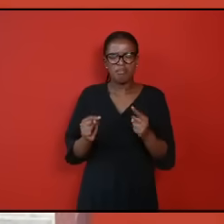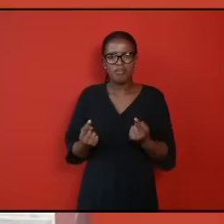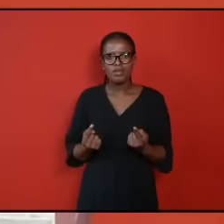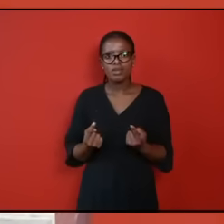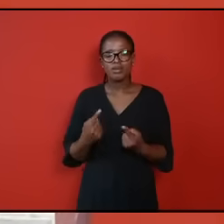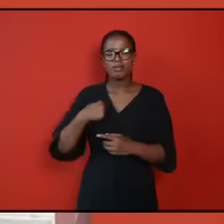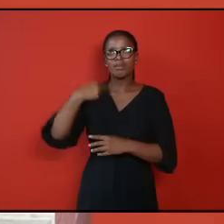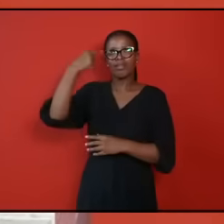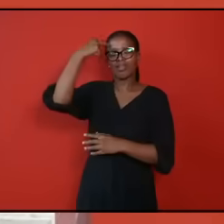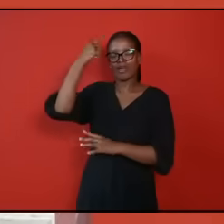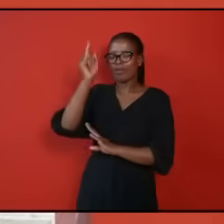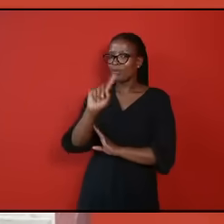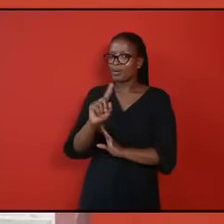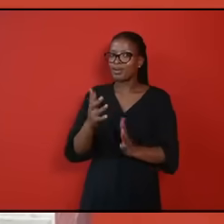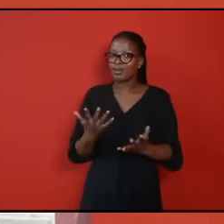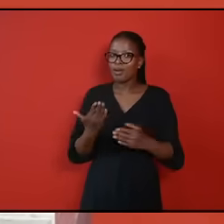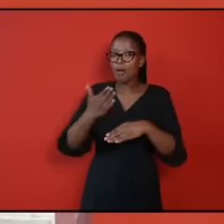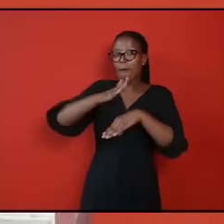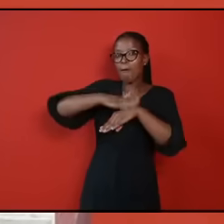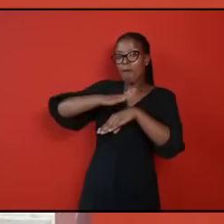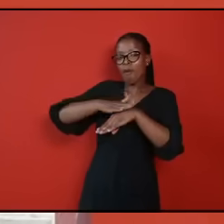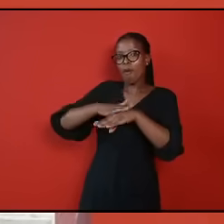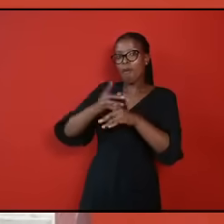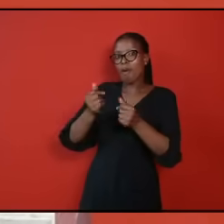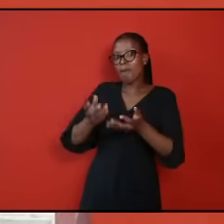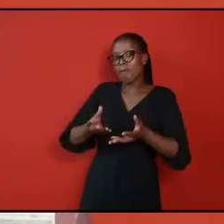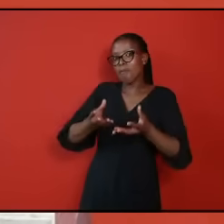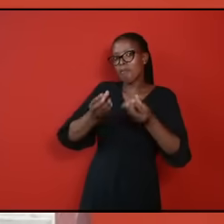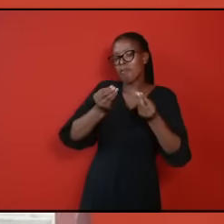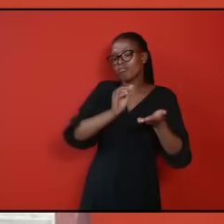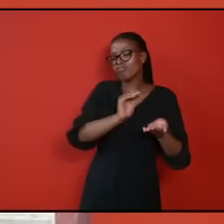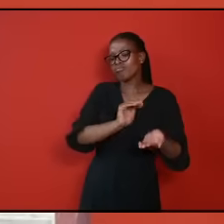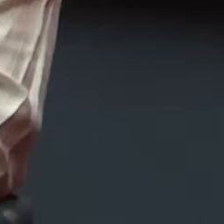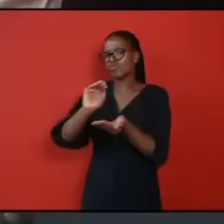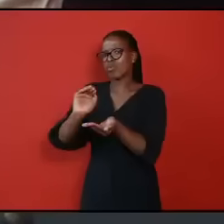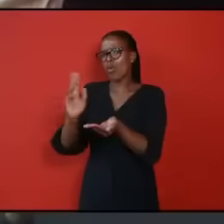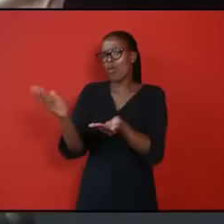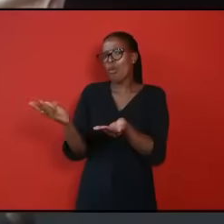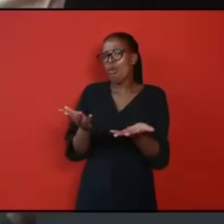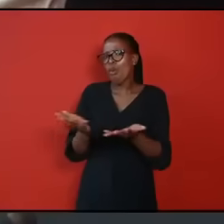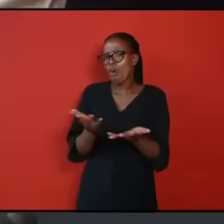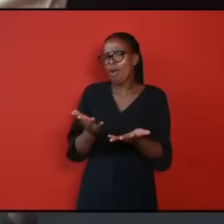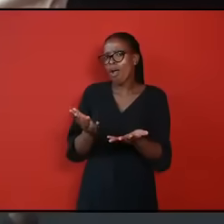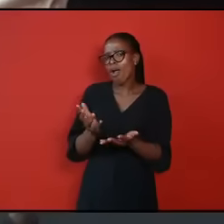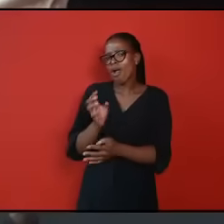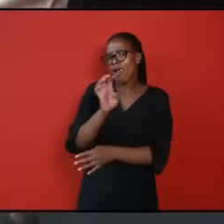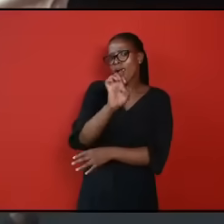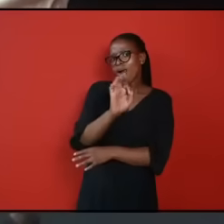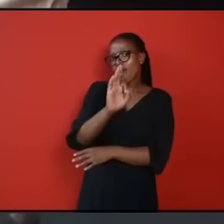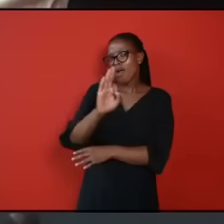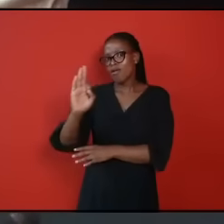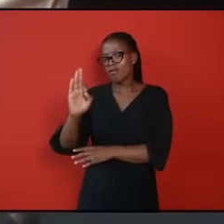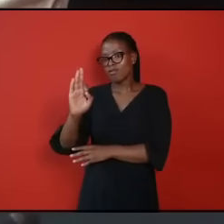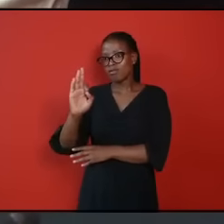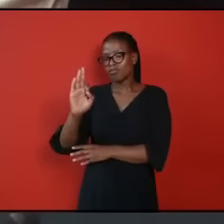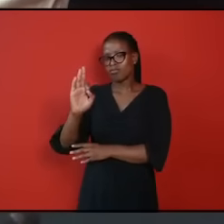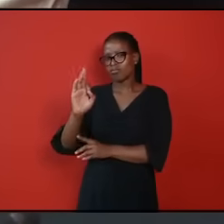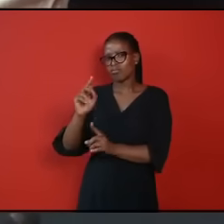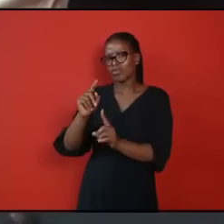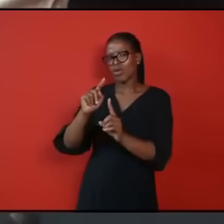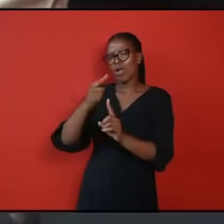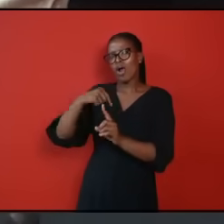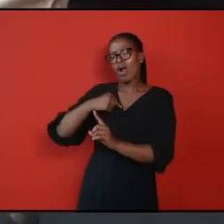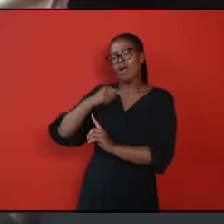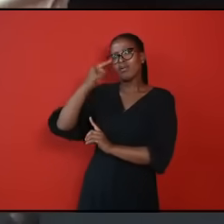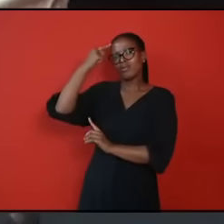I think more money now is going into, from the EFF's point of view,